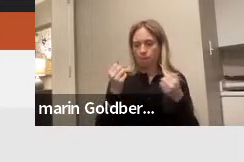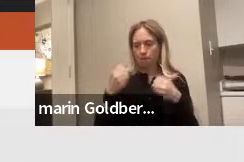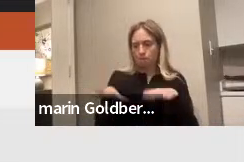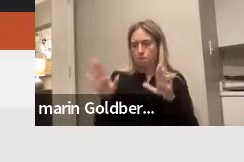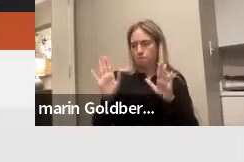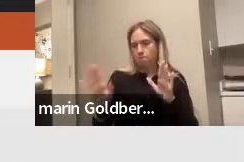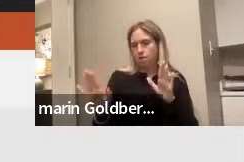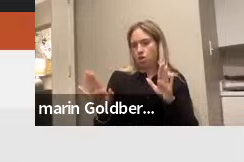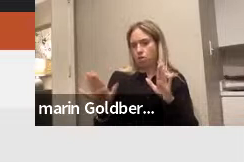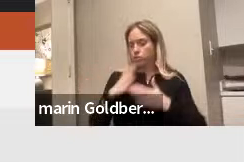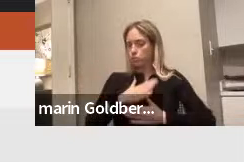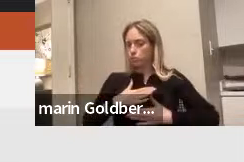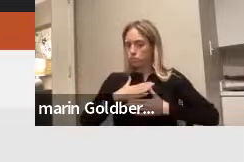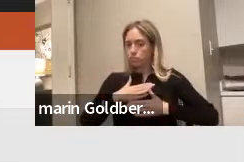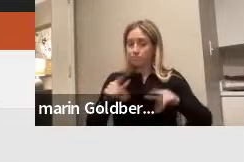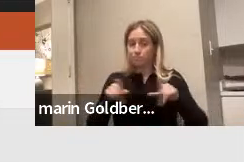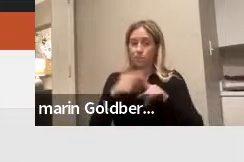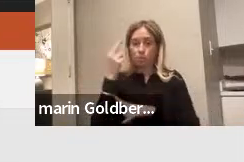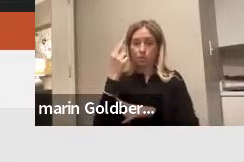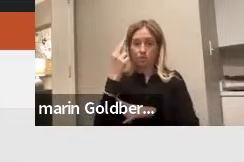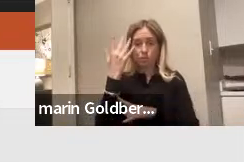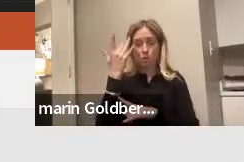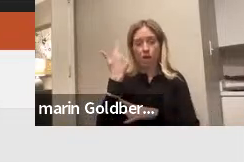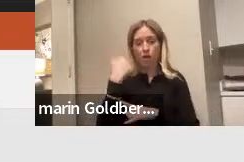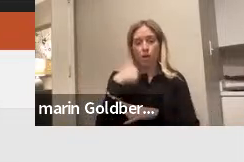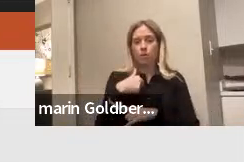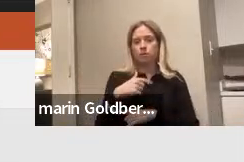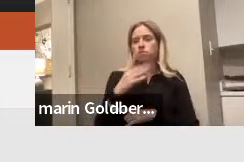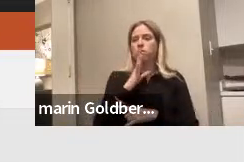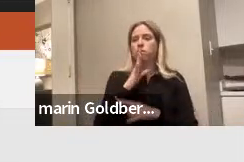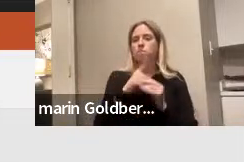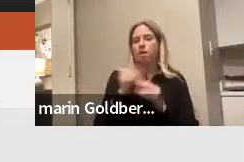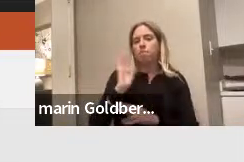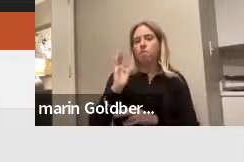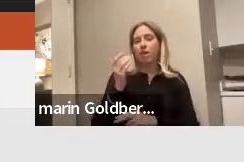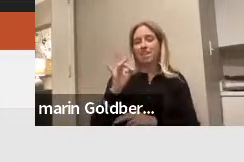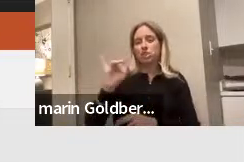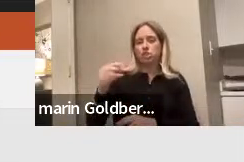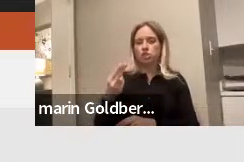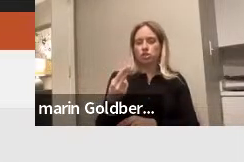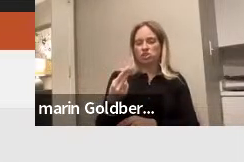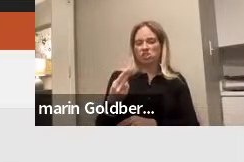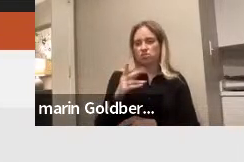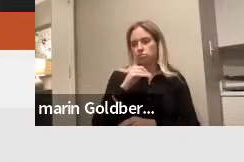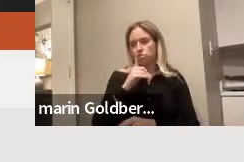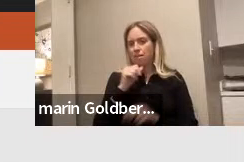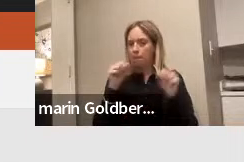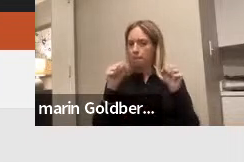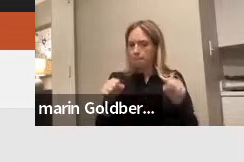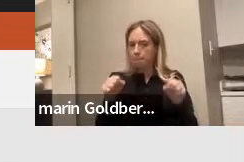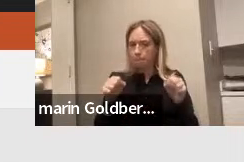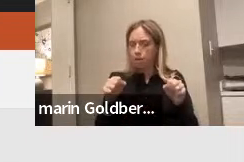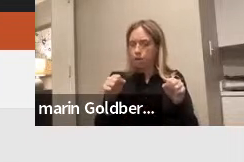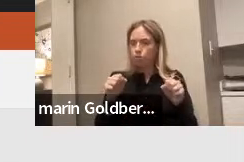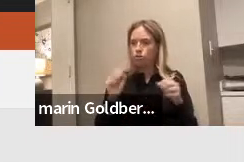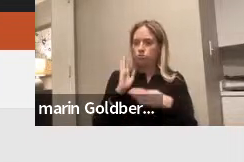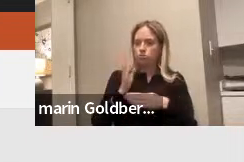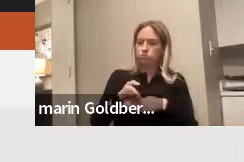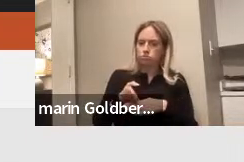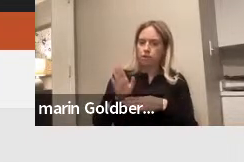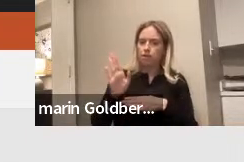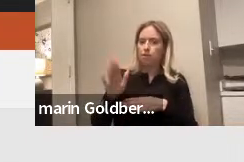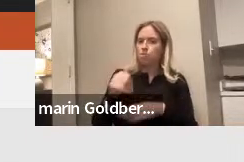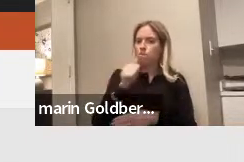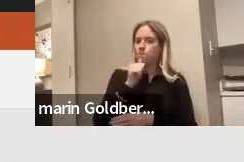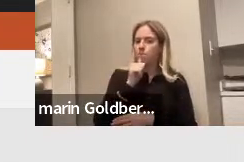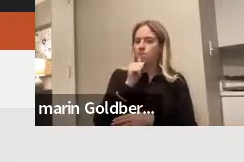Again, for the same reason that we advanced on the past slide, an 18-inch increase is not capable of compromising the